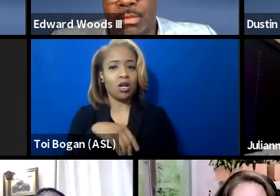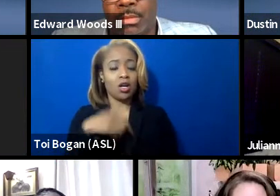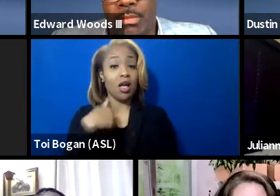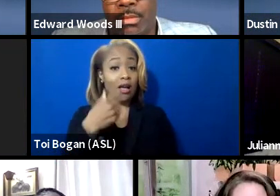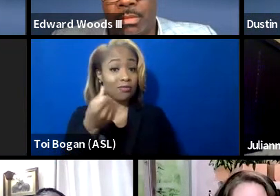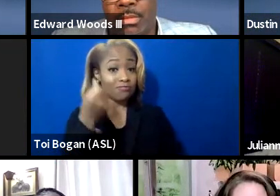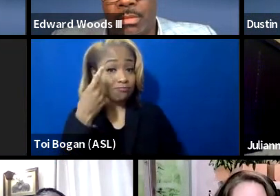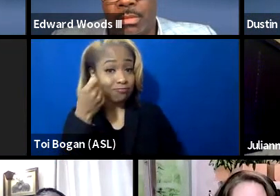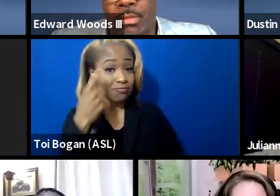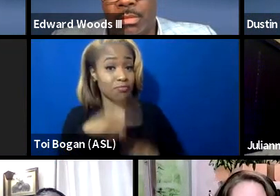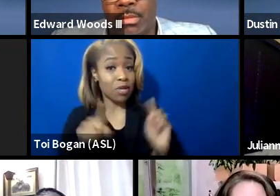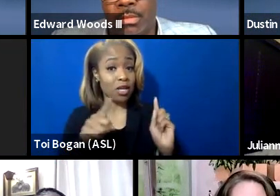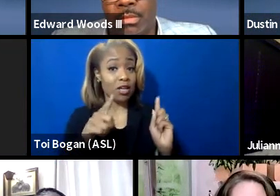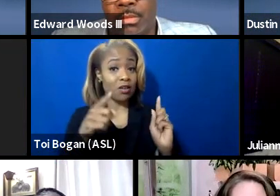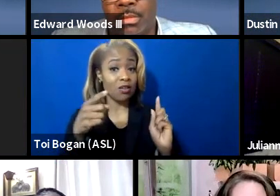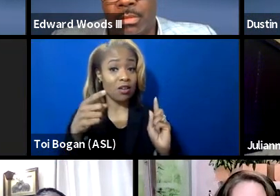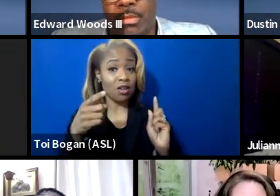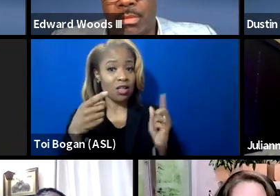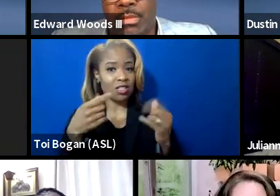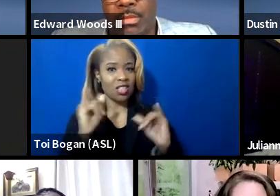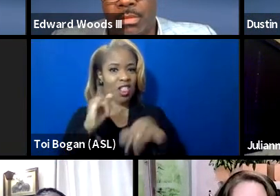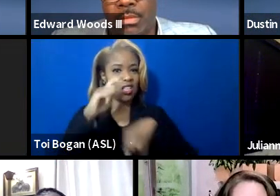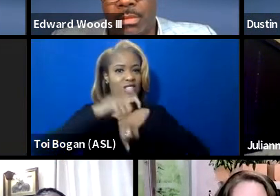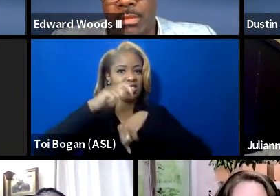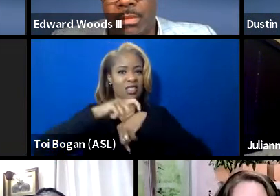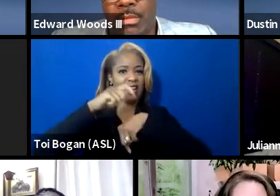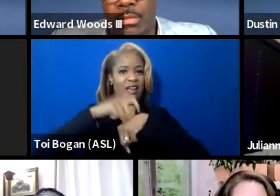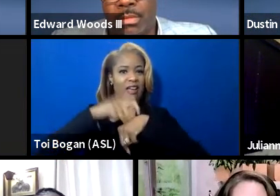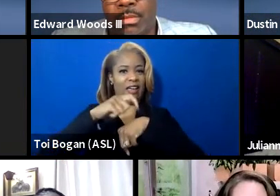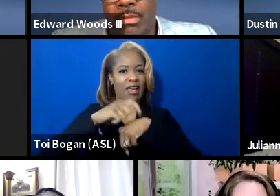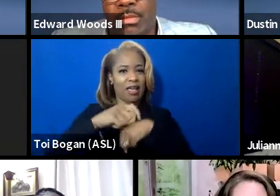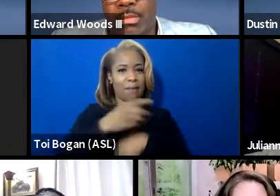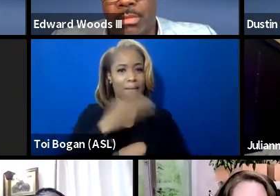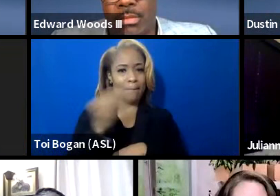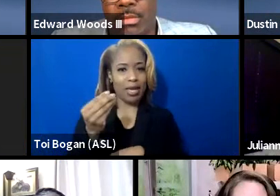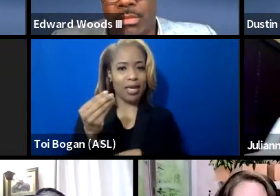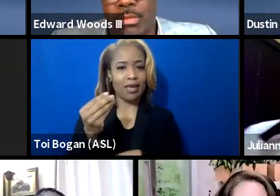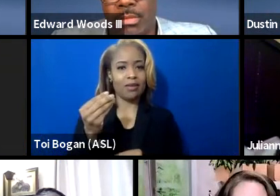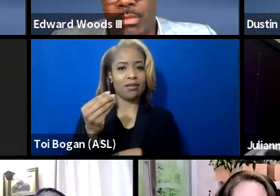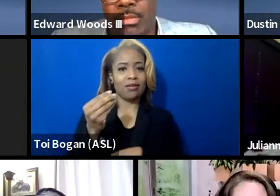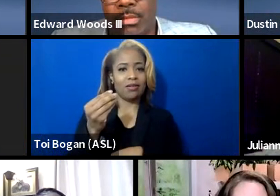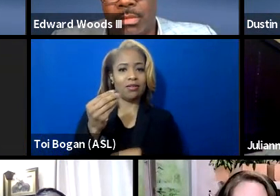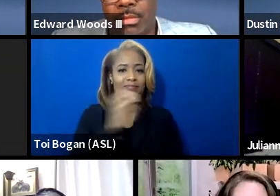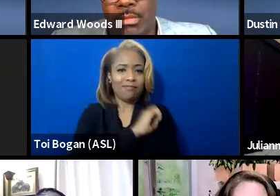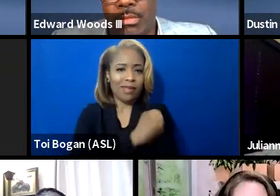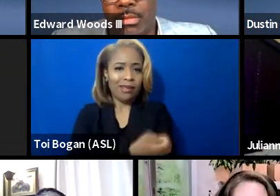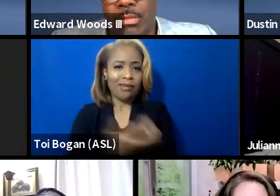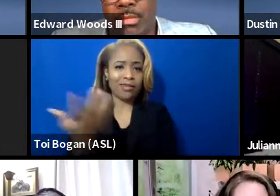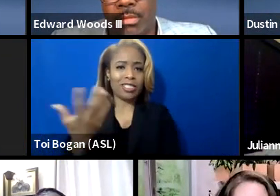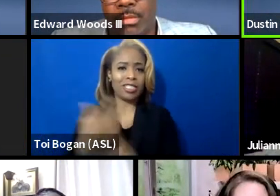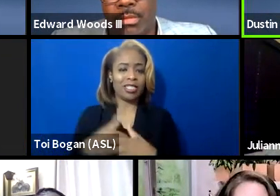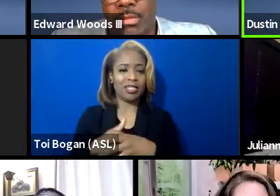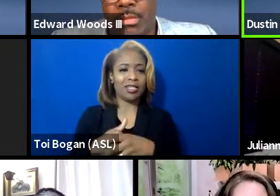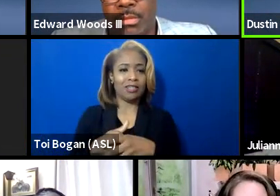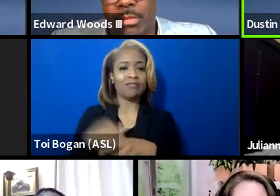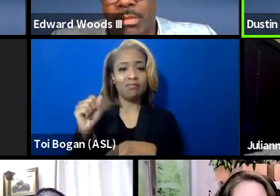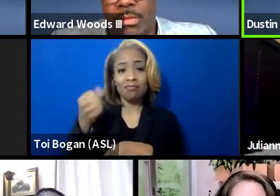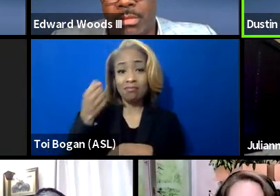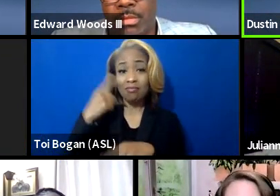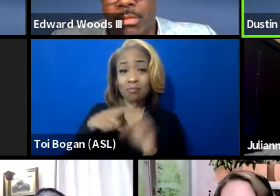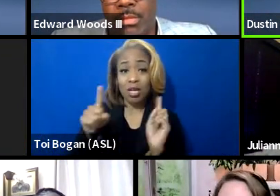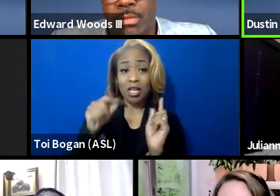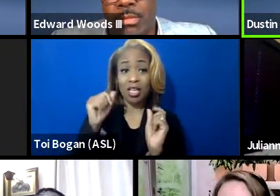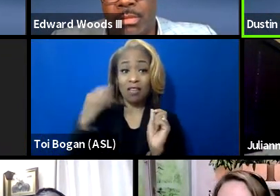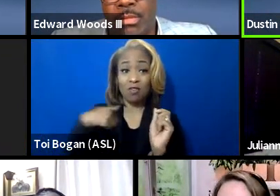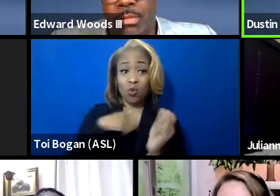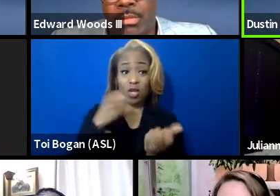understand that, but we're spending all this time and energy on this. Yeah, I get that. But I mean, if